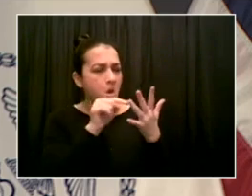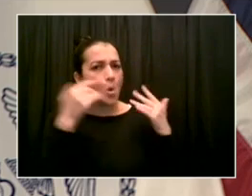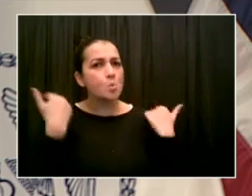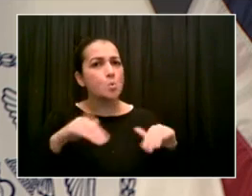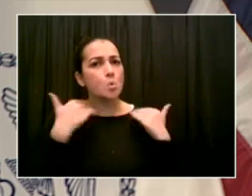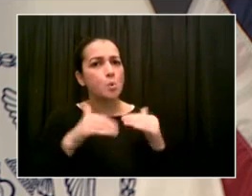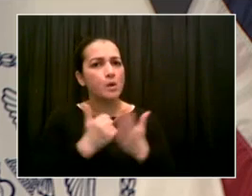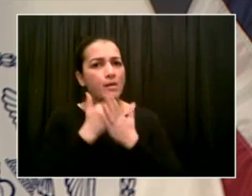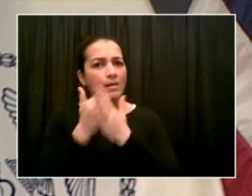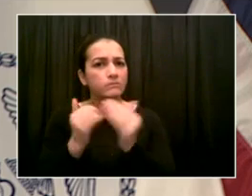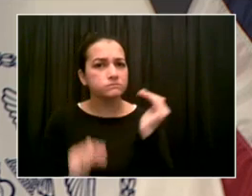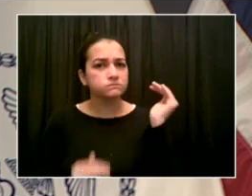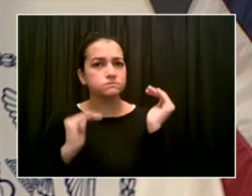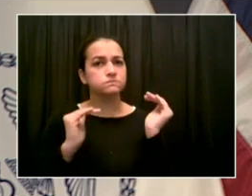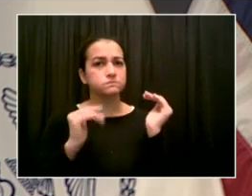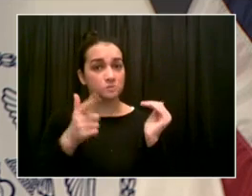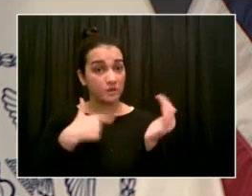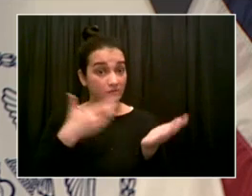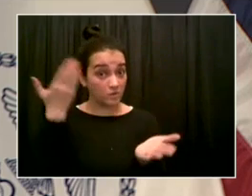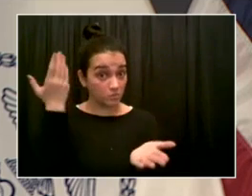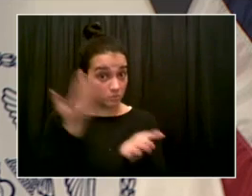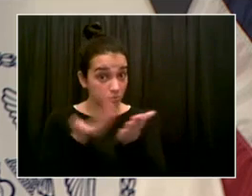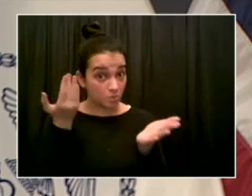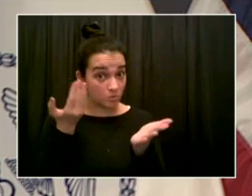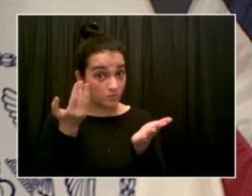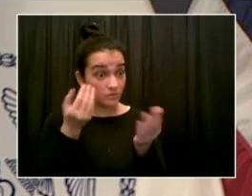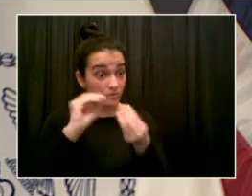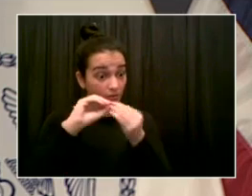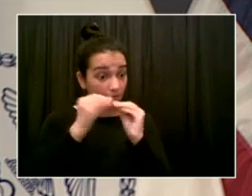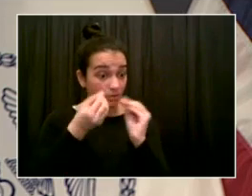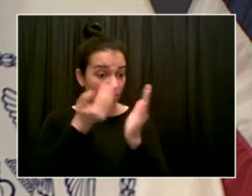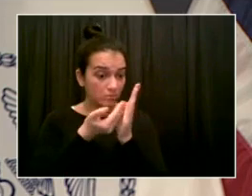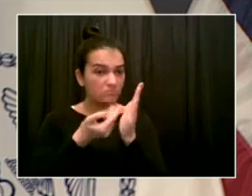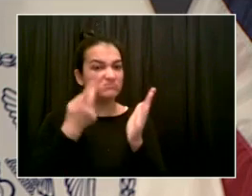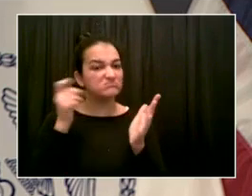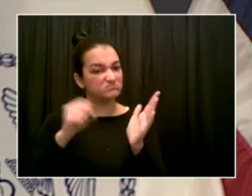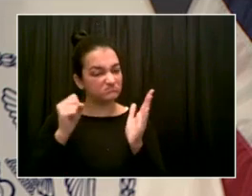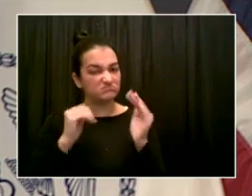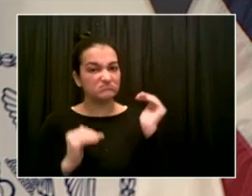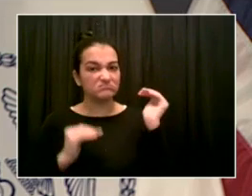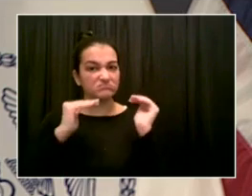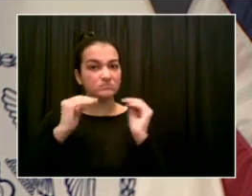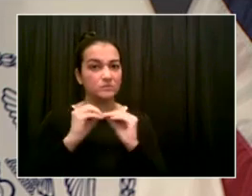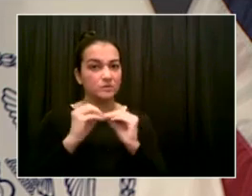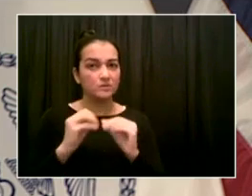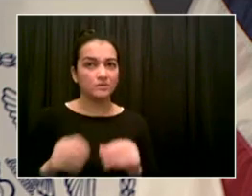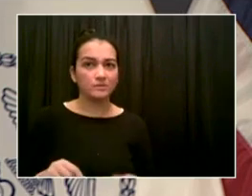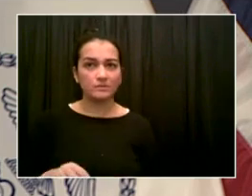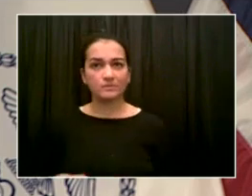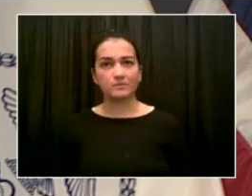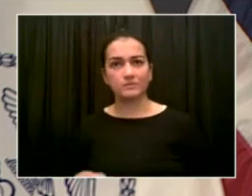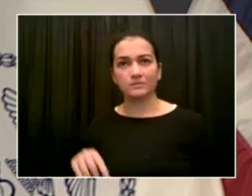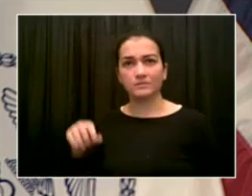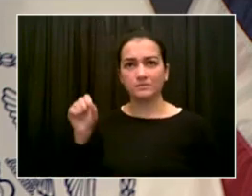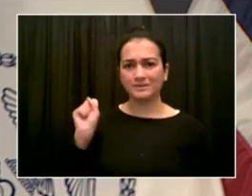absolutely, Elizabeth, and we'll get you some of that data for sure. So, again,